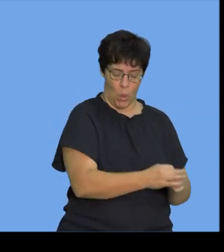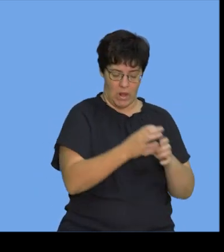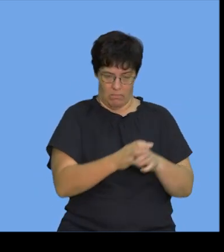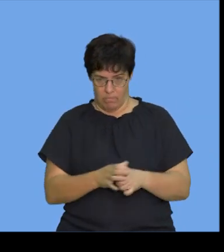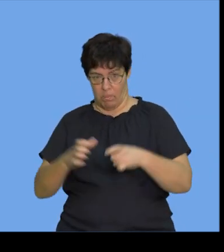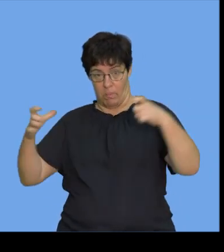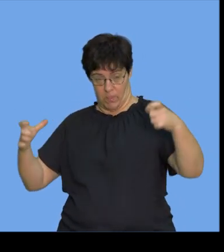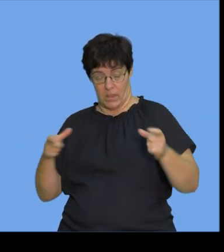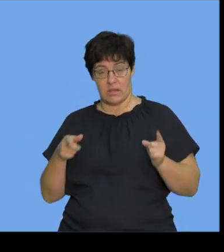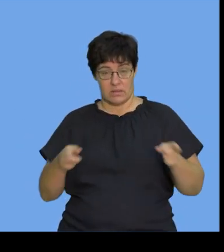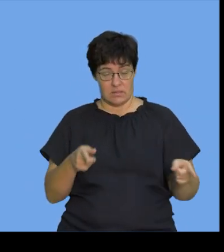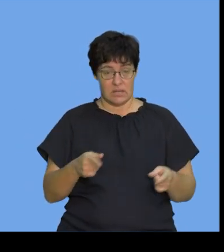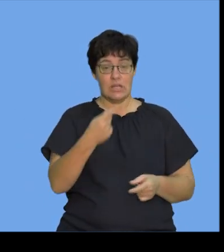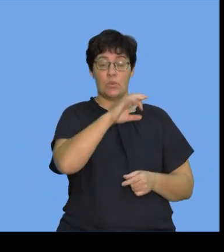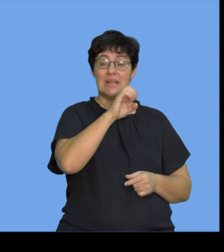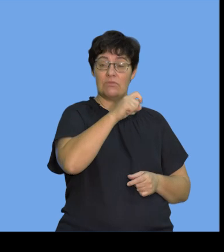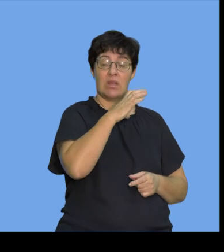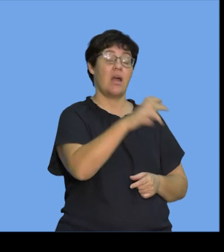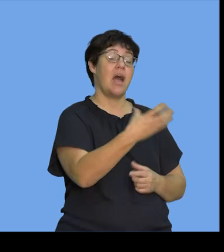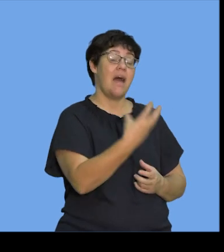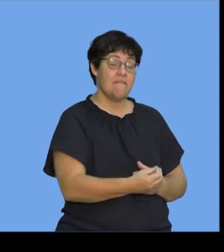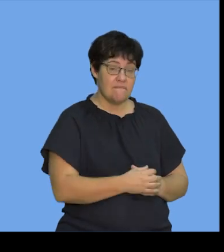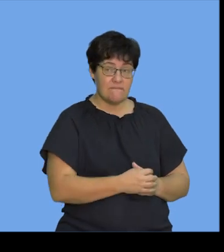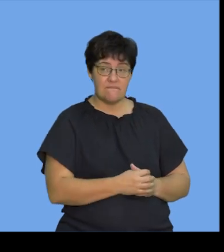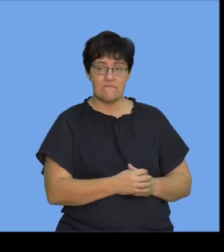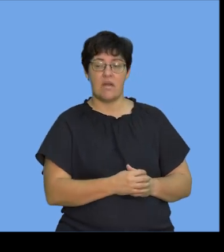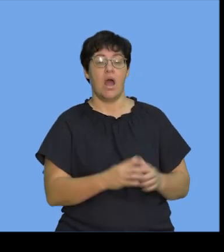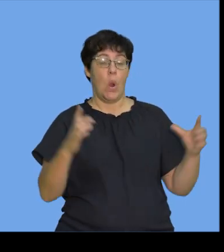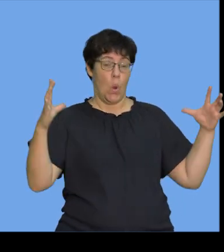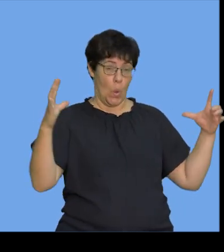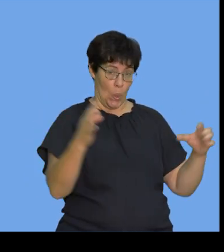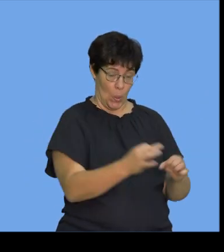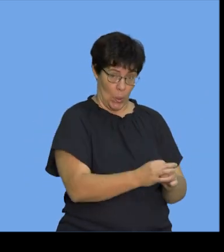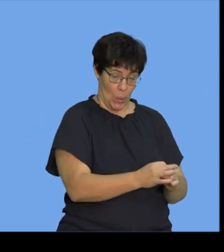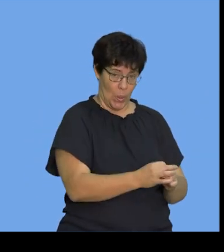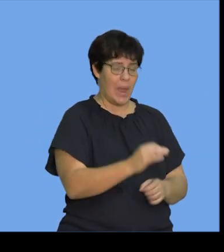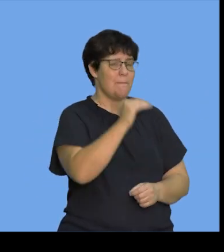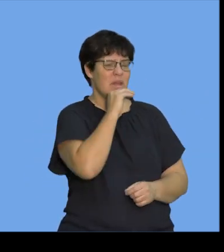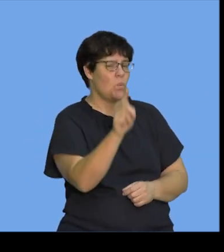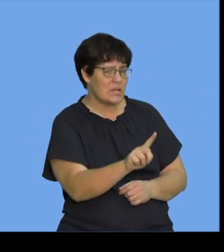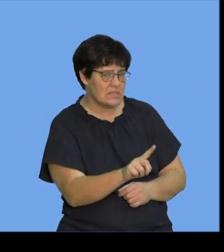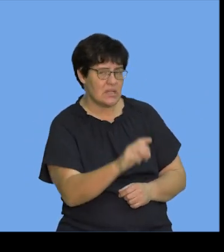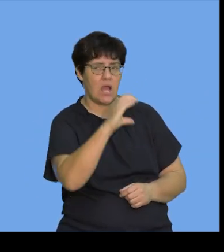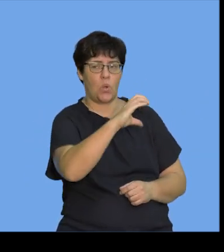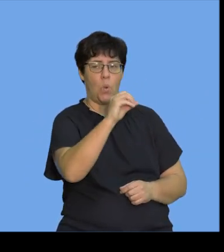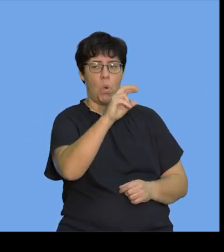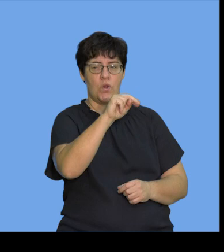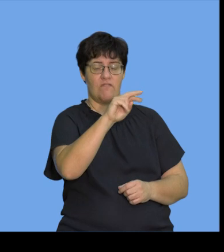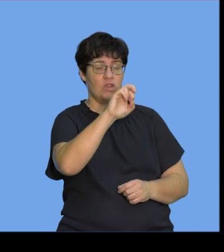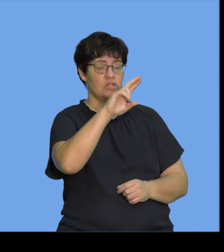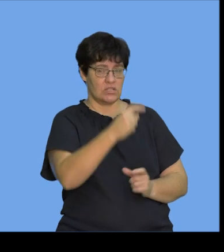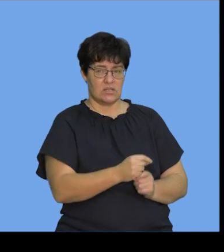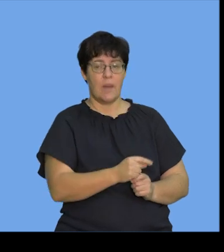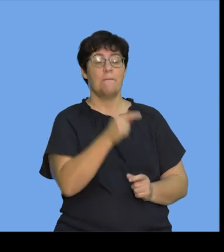series, right? A geometric series, one, will converge. What does that mean? The sum will approach